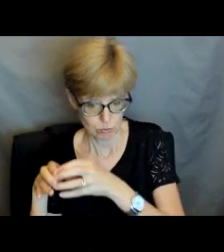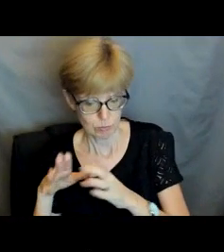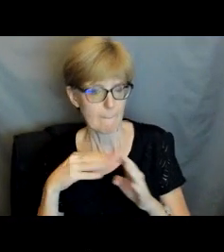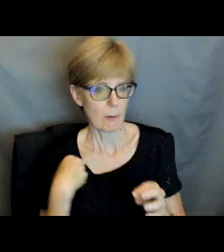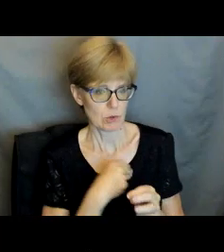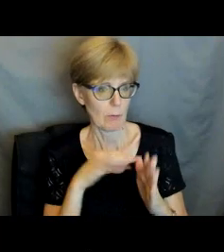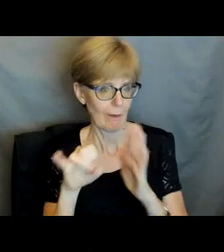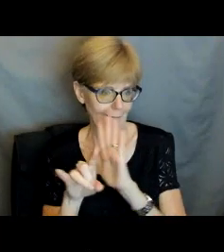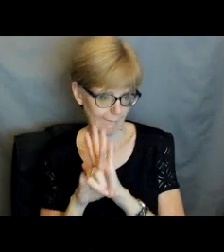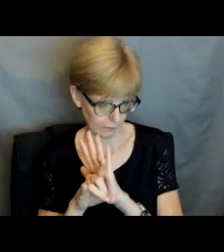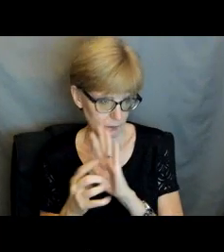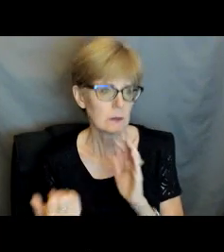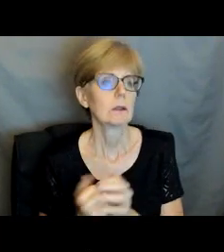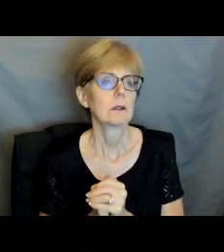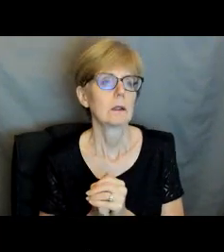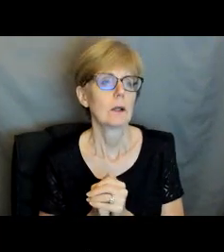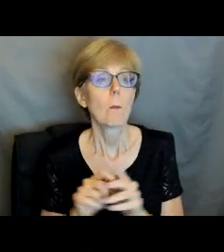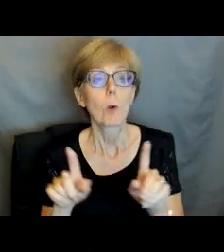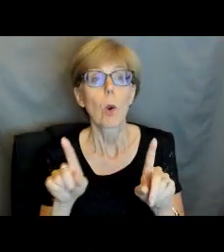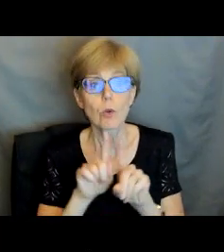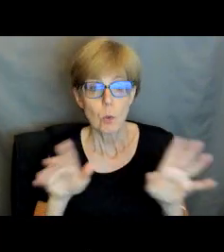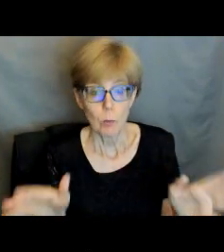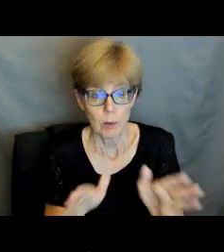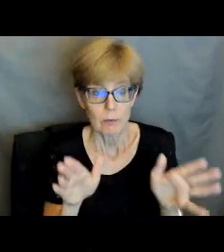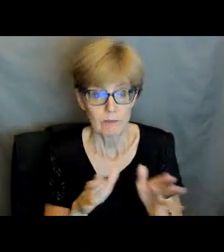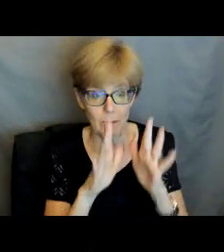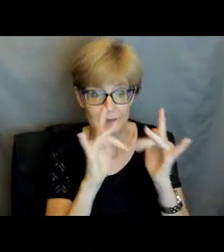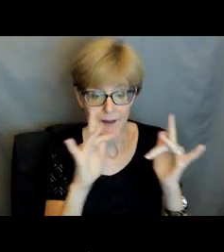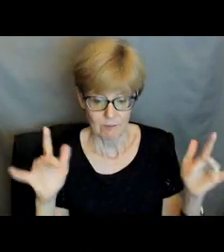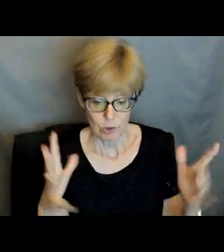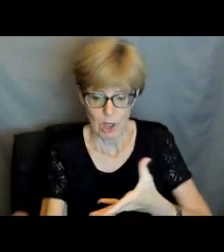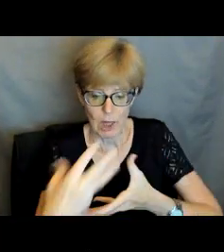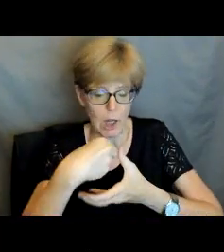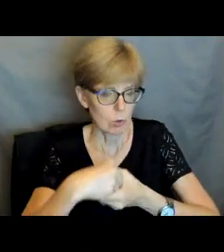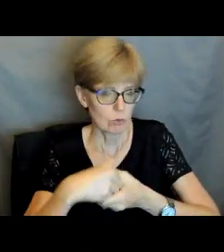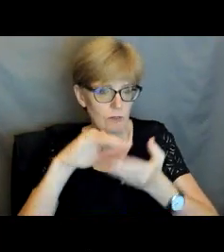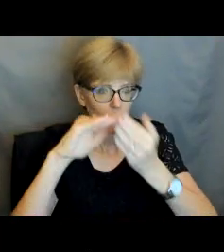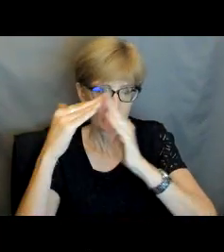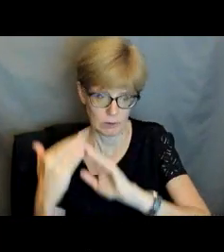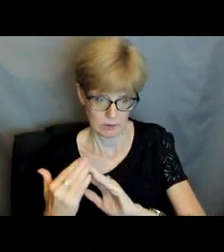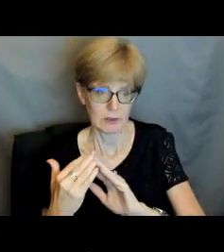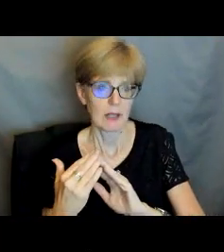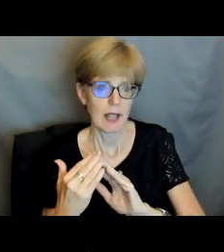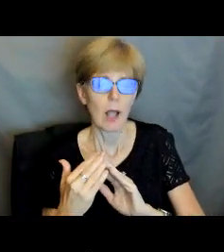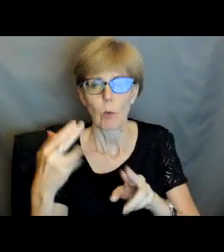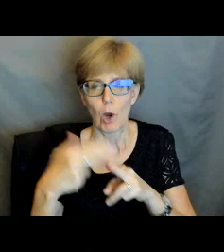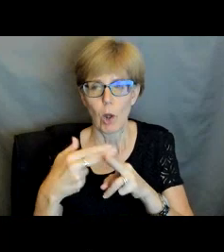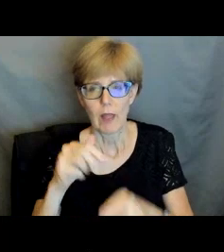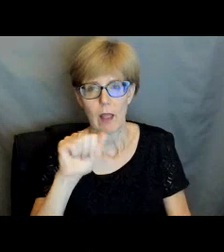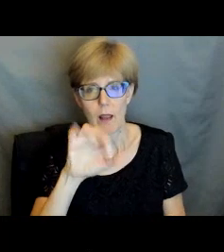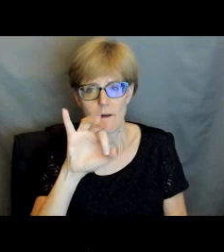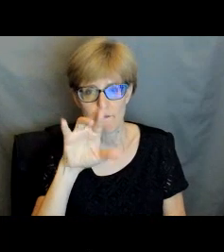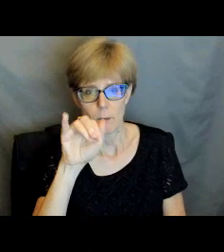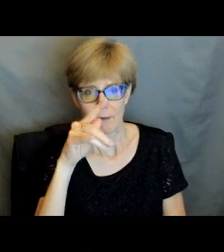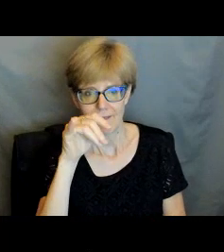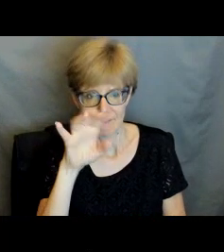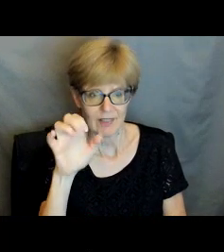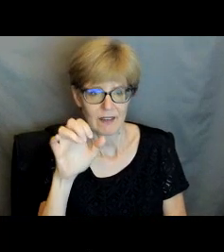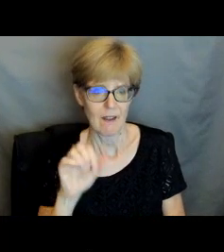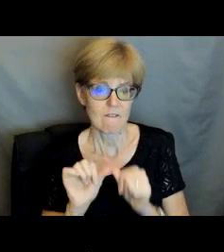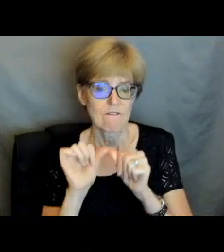to promote diverse, inclusive communities, and that's known as affirmatively furthering fair housing. That's a part of the Fair Housing